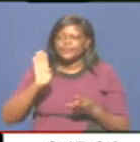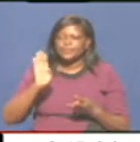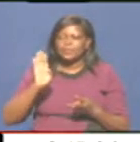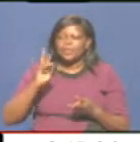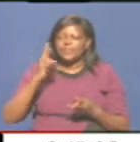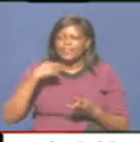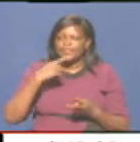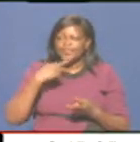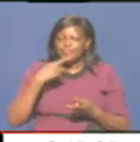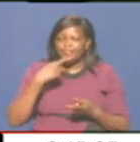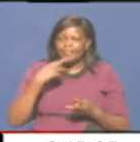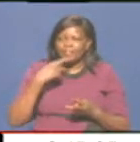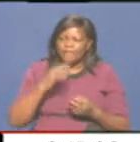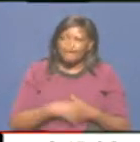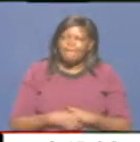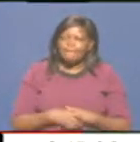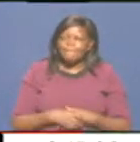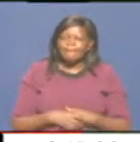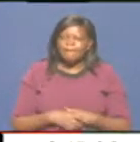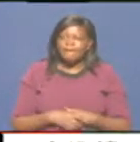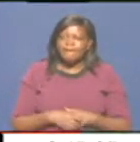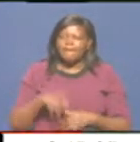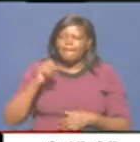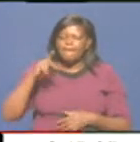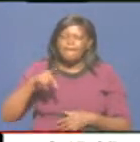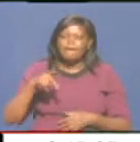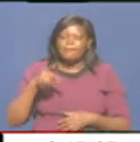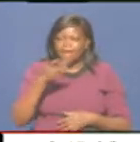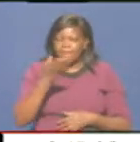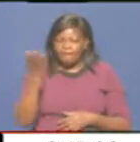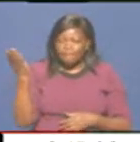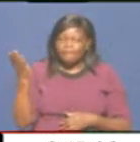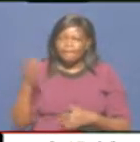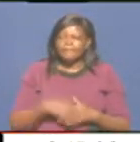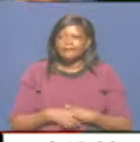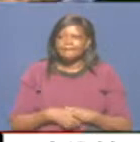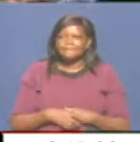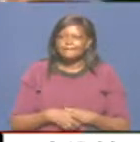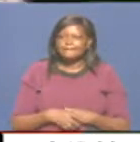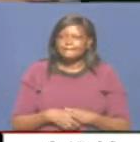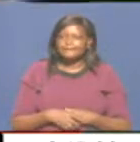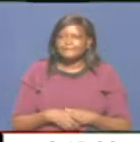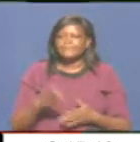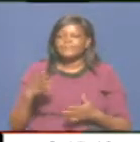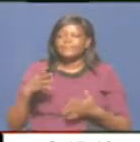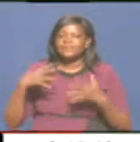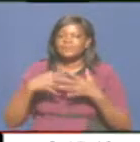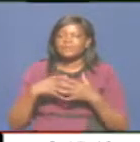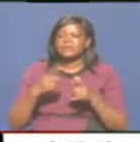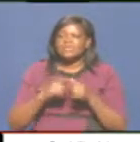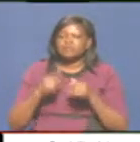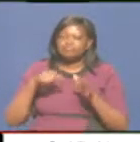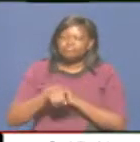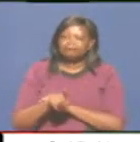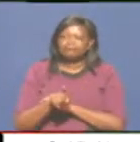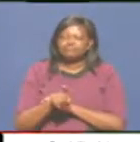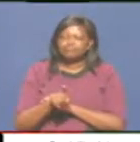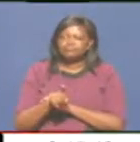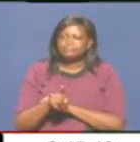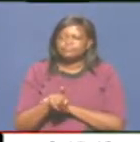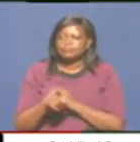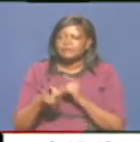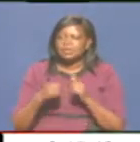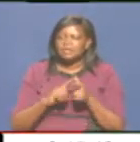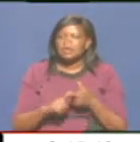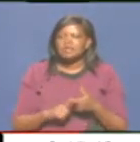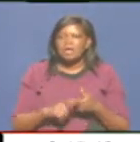the main VIP dais. Obviously, those ones will be dropped at the gate, and then they will enter the stadium. But then,